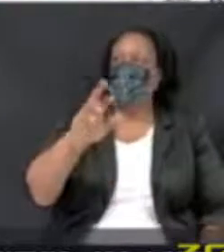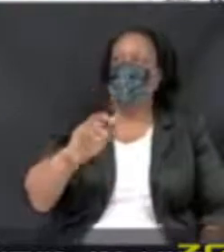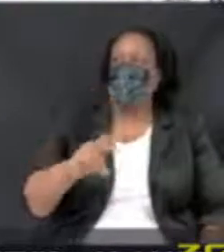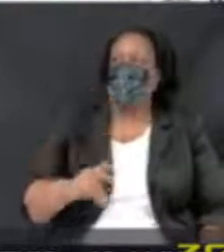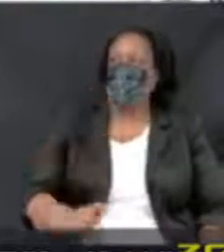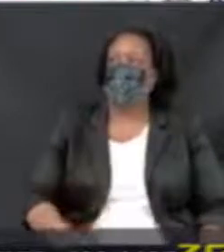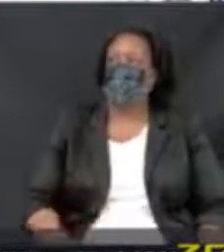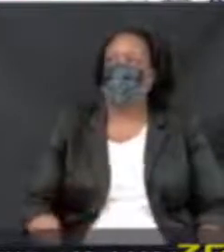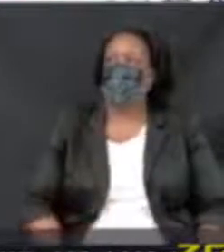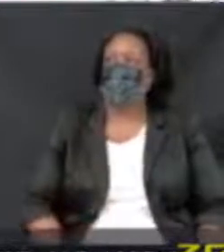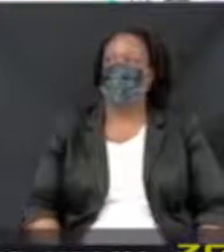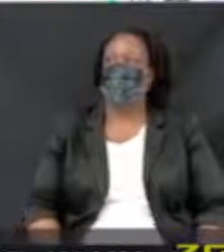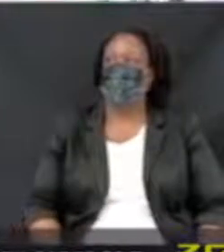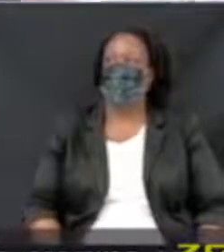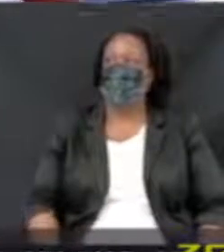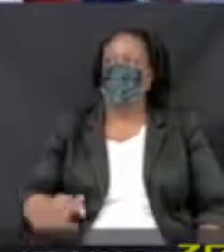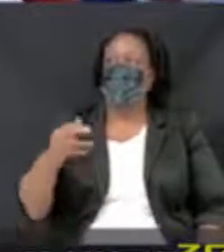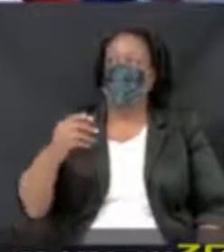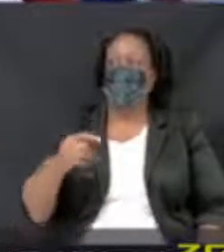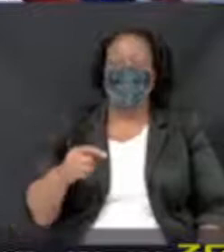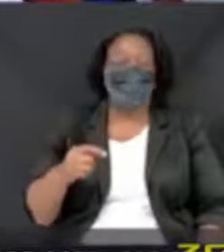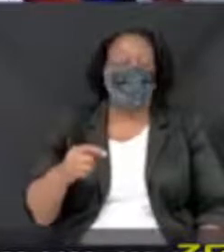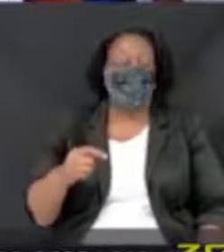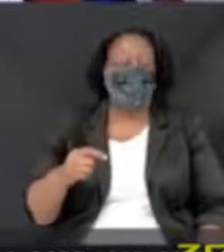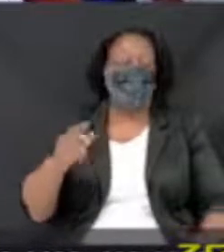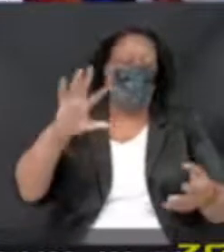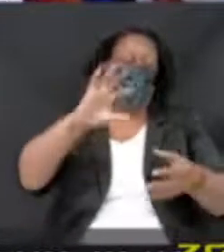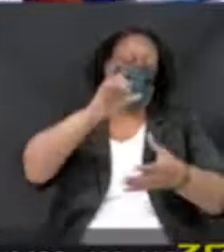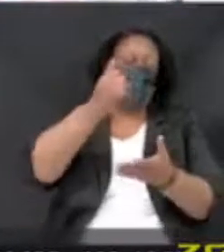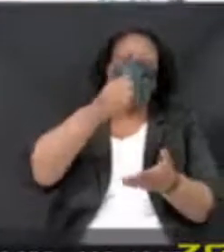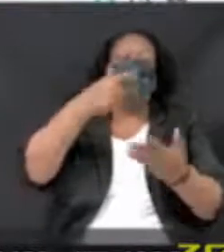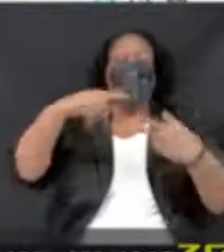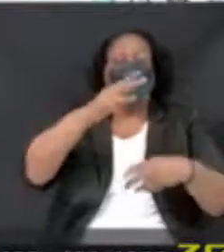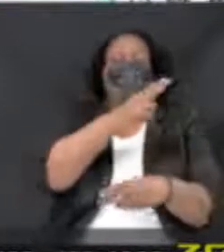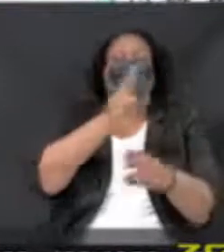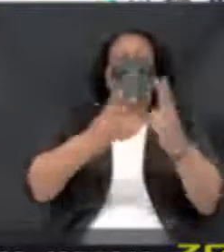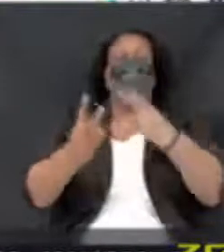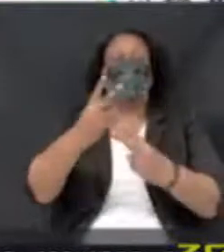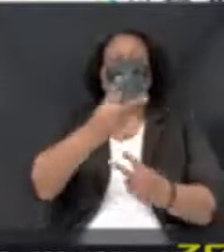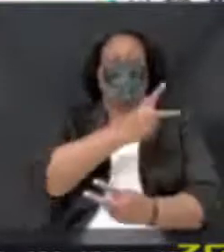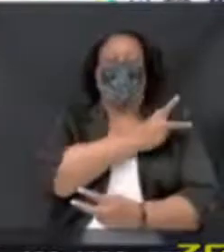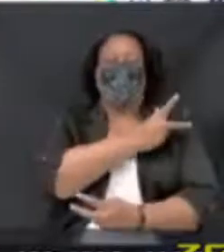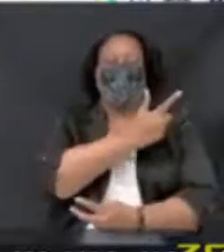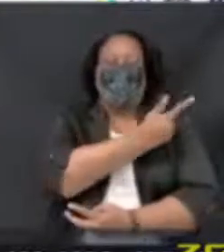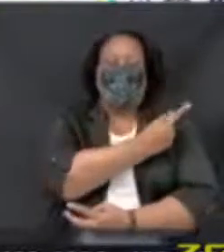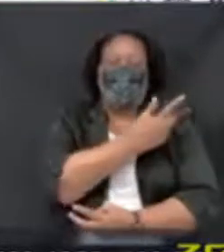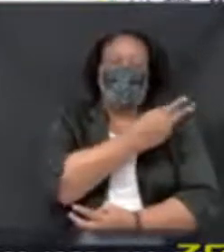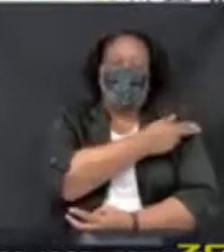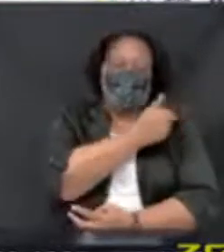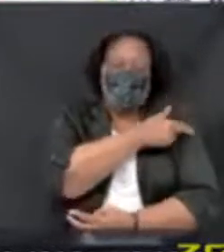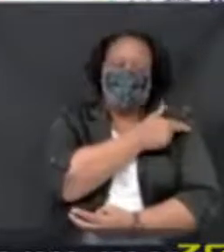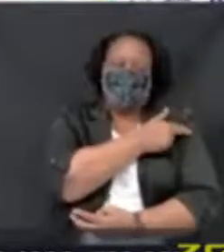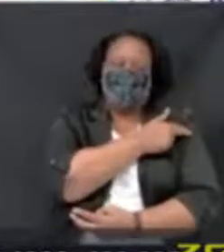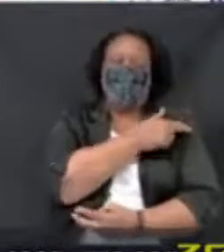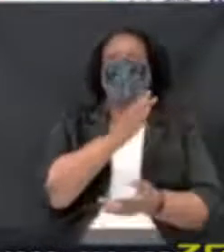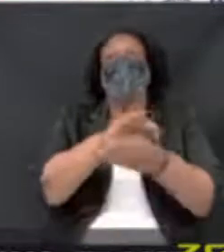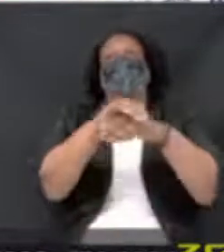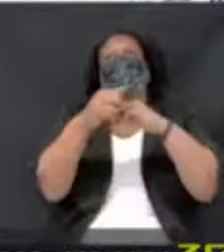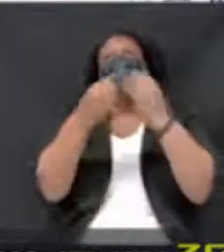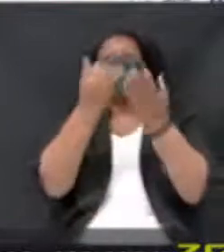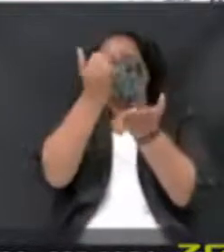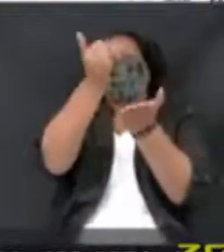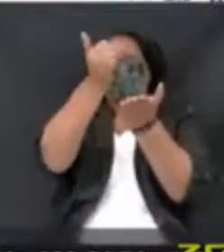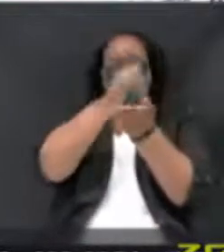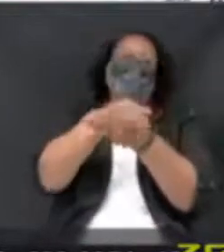seconds I have to sanitize my hand again. But those are the things that keep us safe. When you speak about